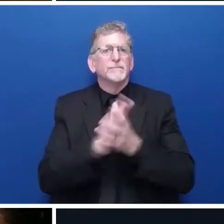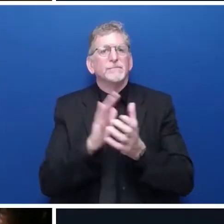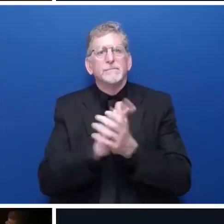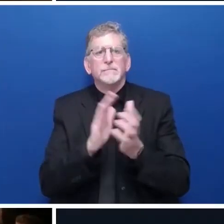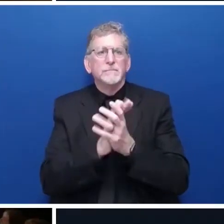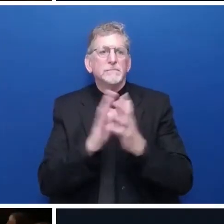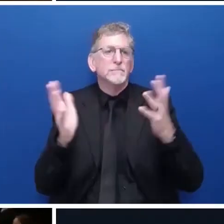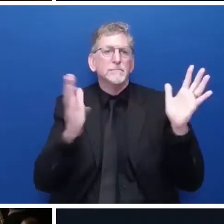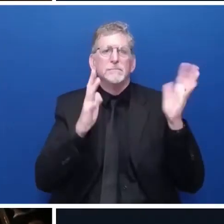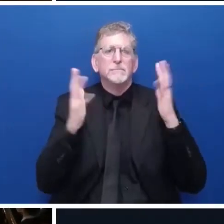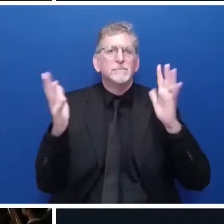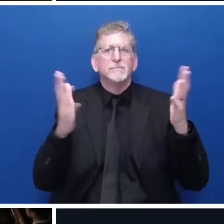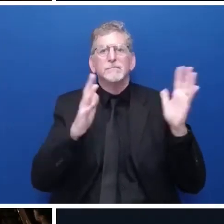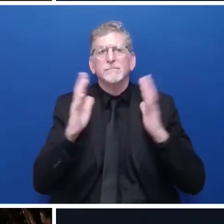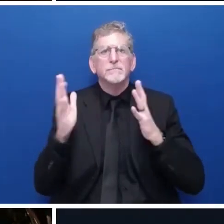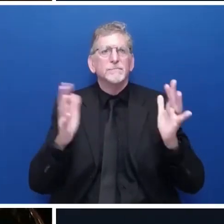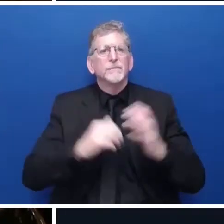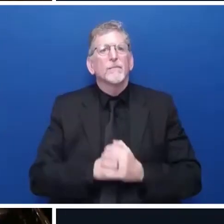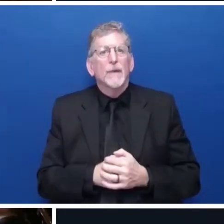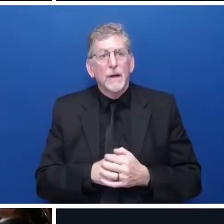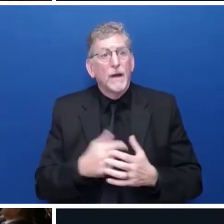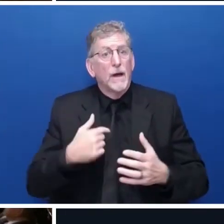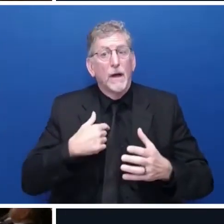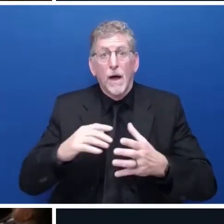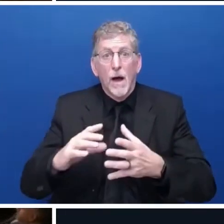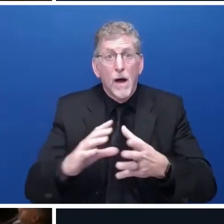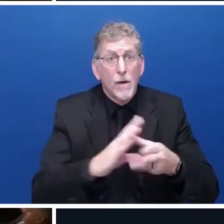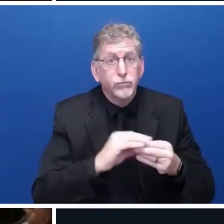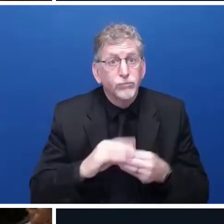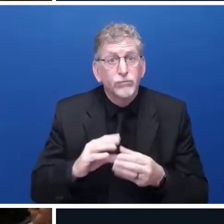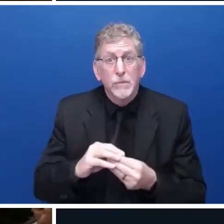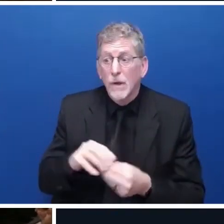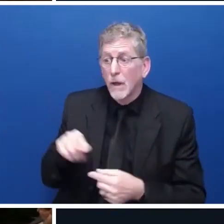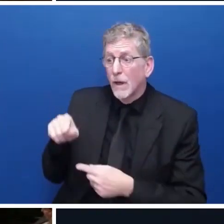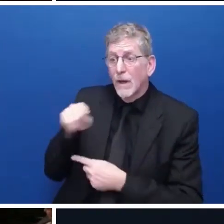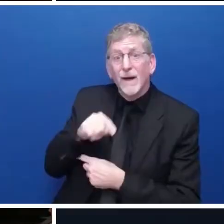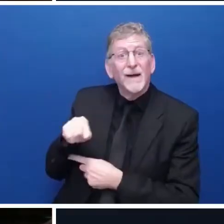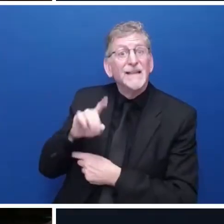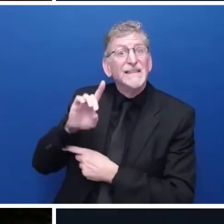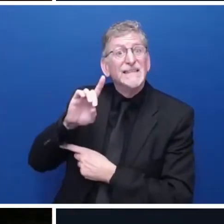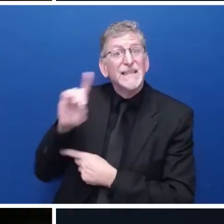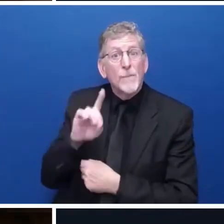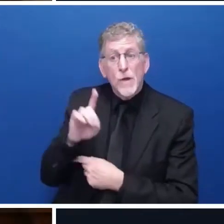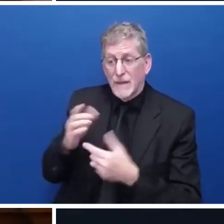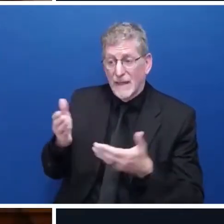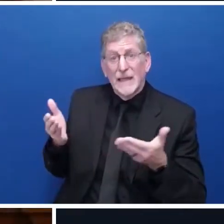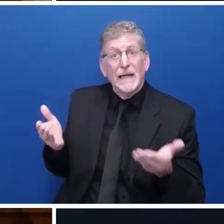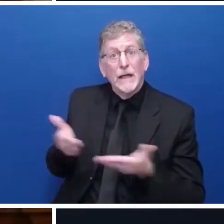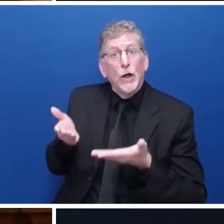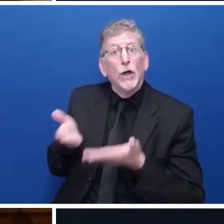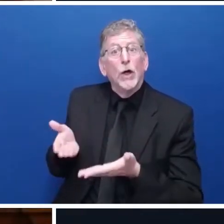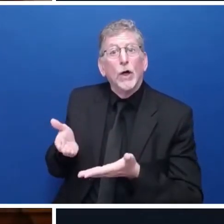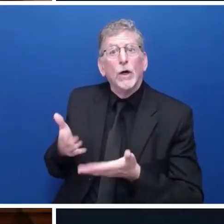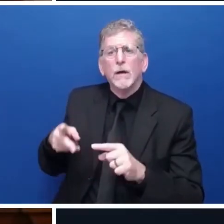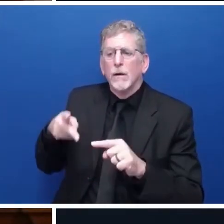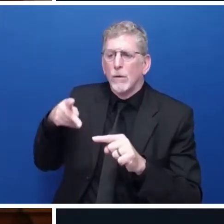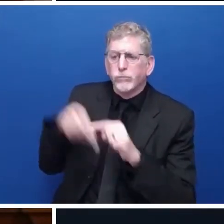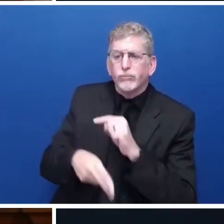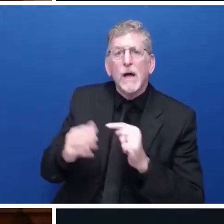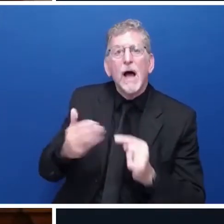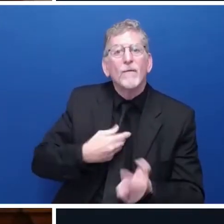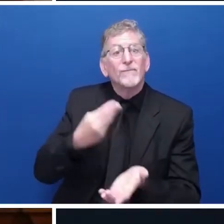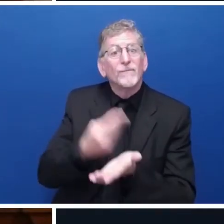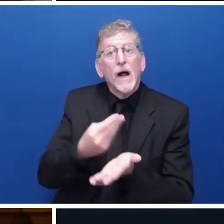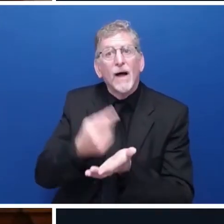As we speak, Democrats in this chamber have cut off all funding for the Department of Homeland Security. It's all